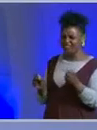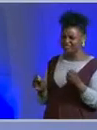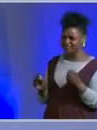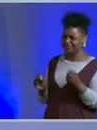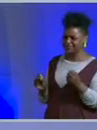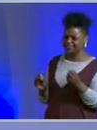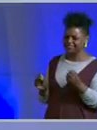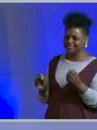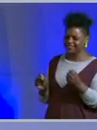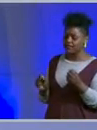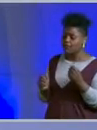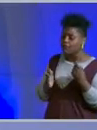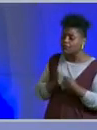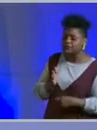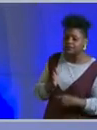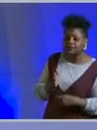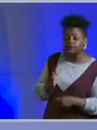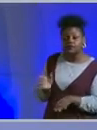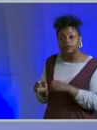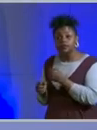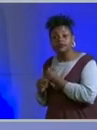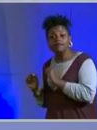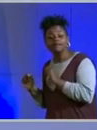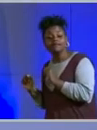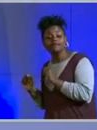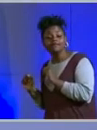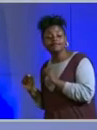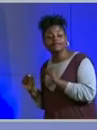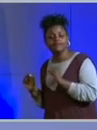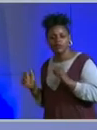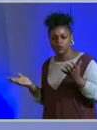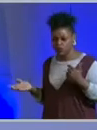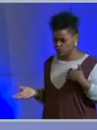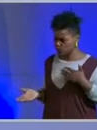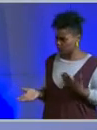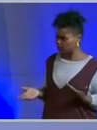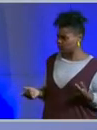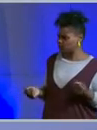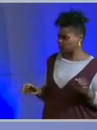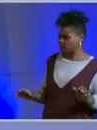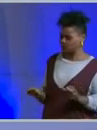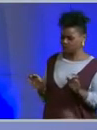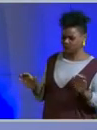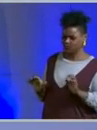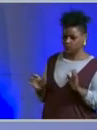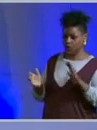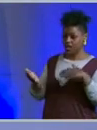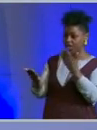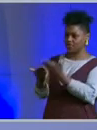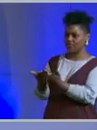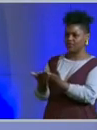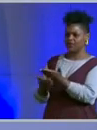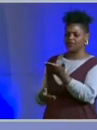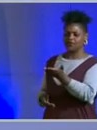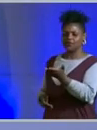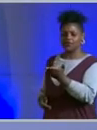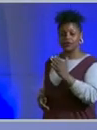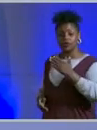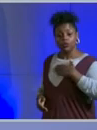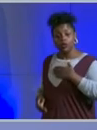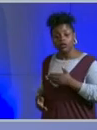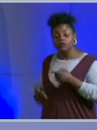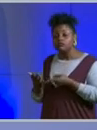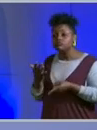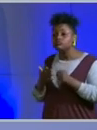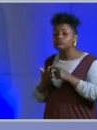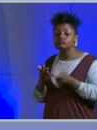it costs, how safe it is, what are we willing to do to get there? Are we willing to prioritize some